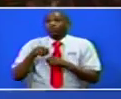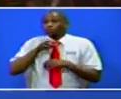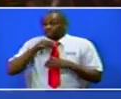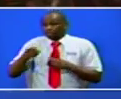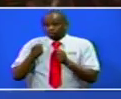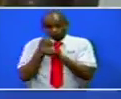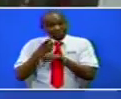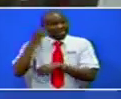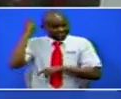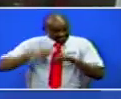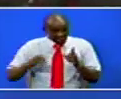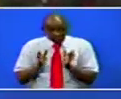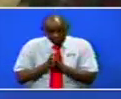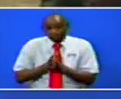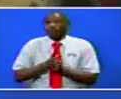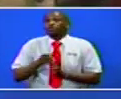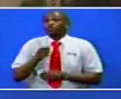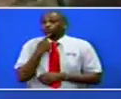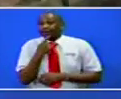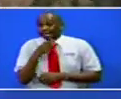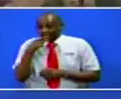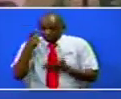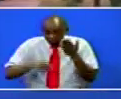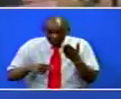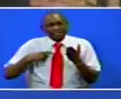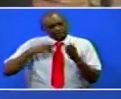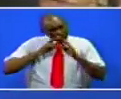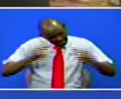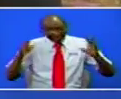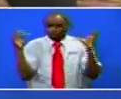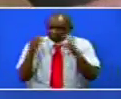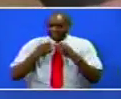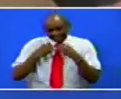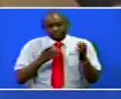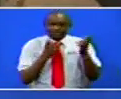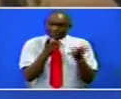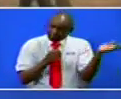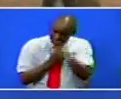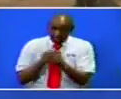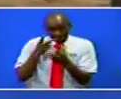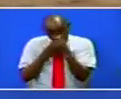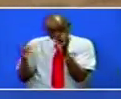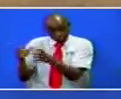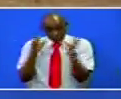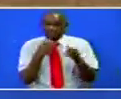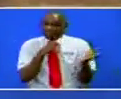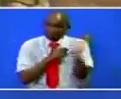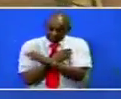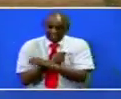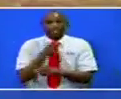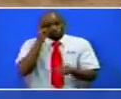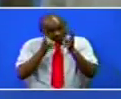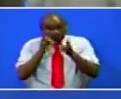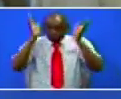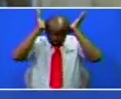last and plans of recovery had been initiated by peace committees from both counties which managed to recover 22